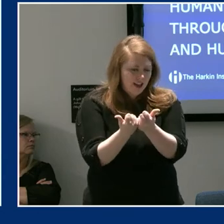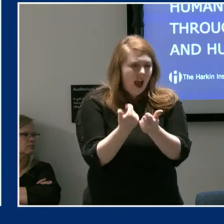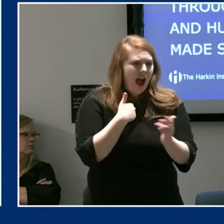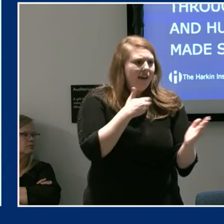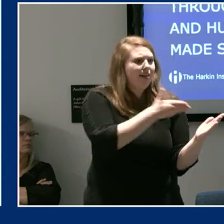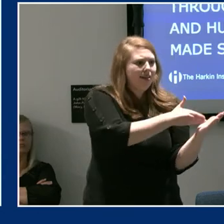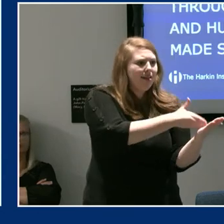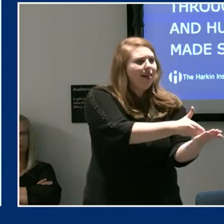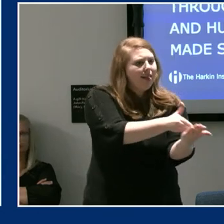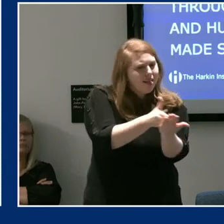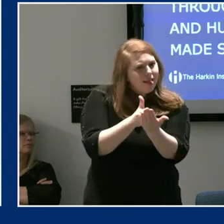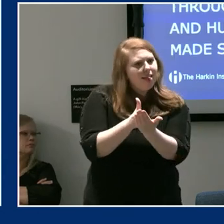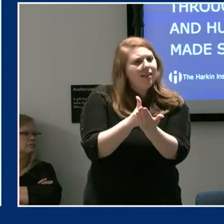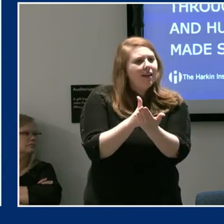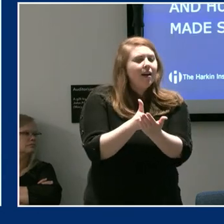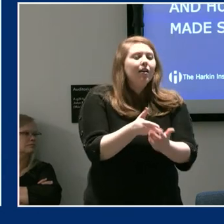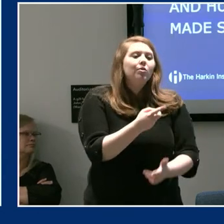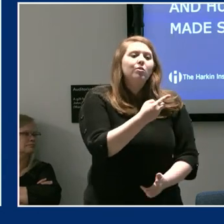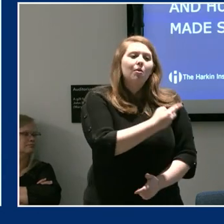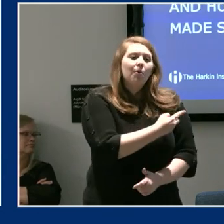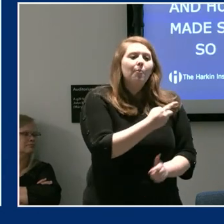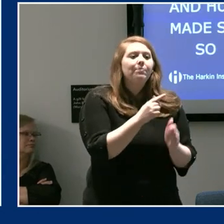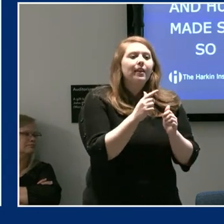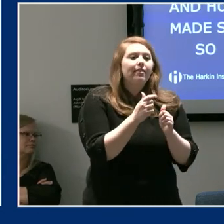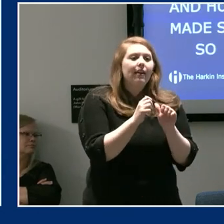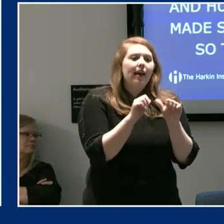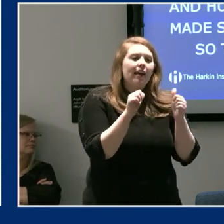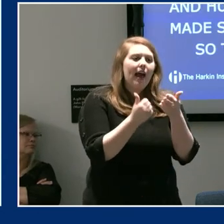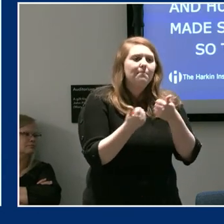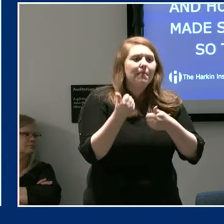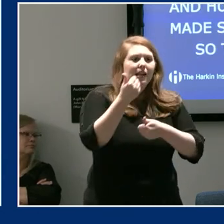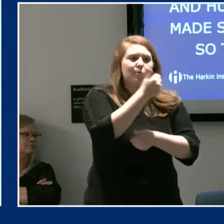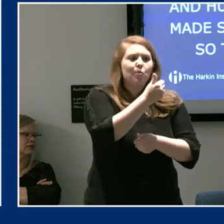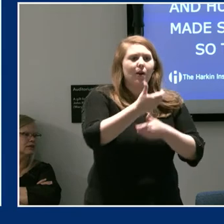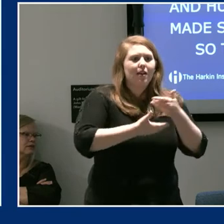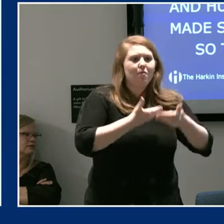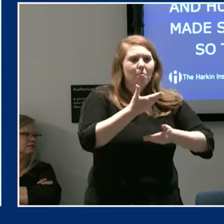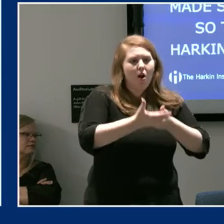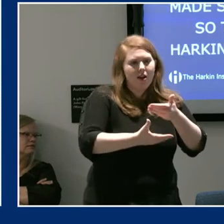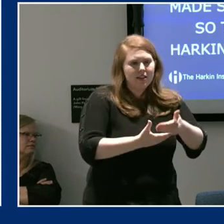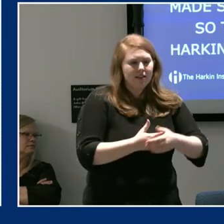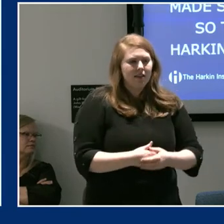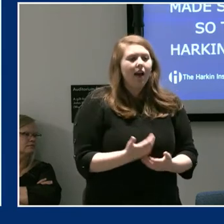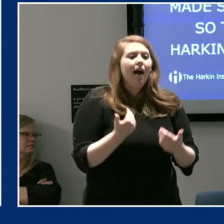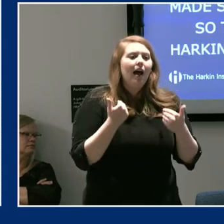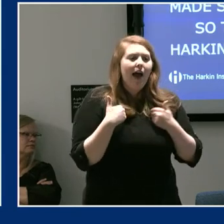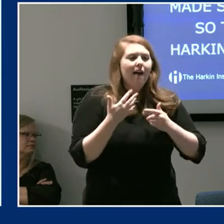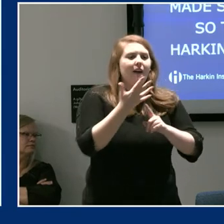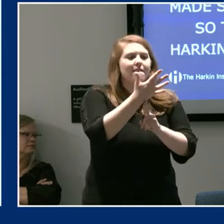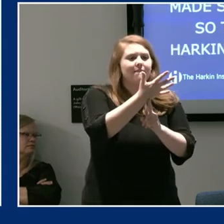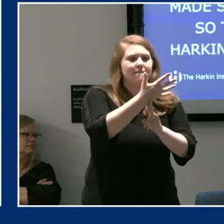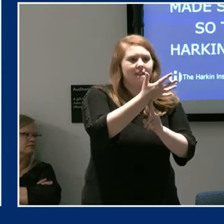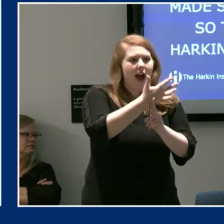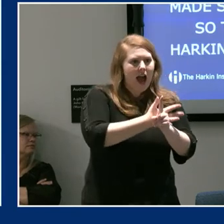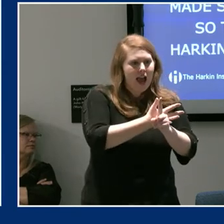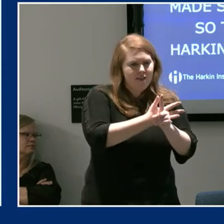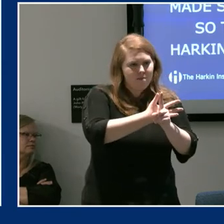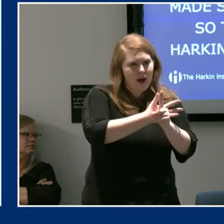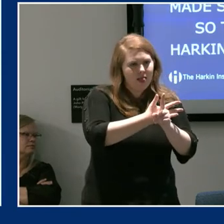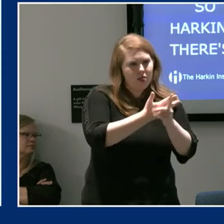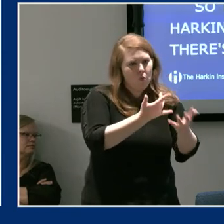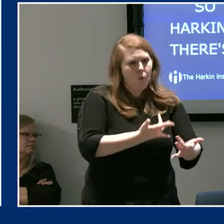administrative process that Senator Harkin is talking about is there's a five-month calendar waiting